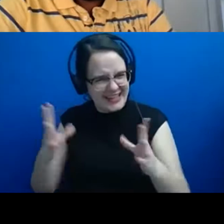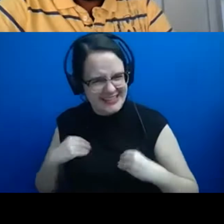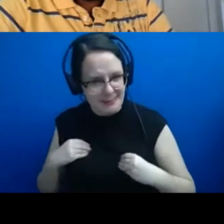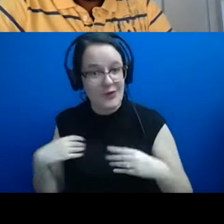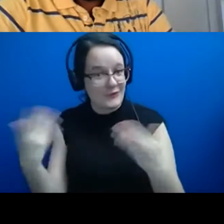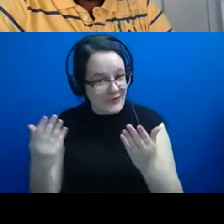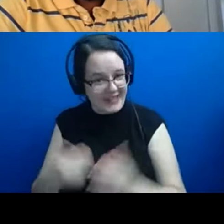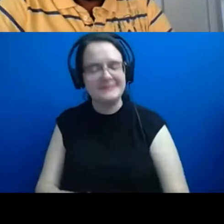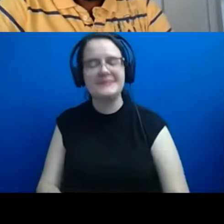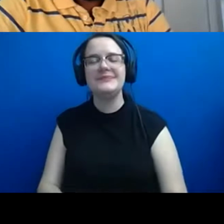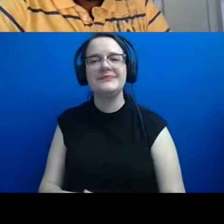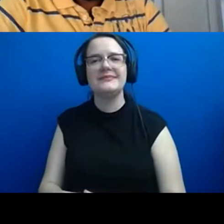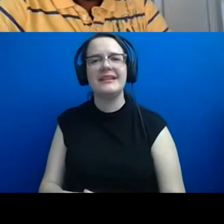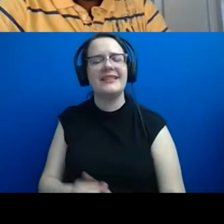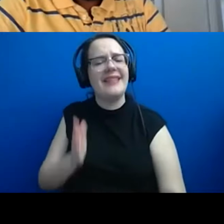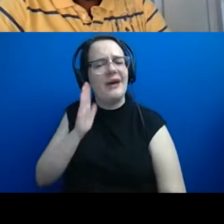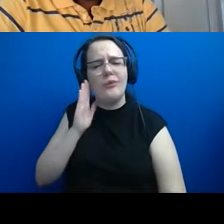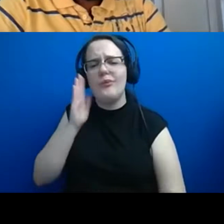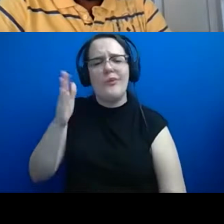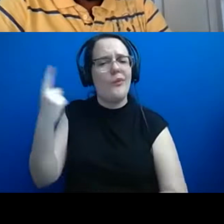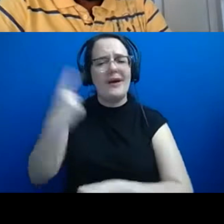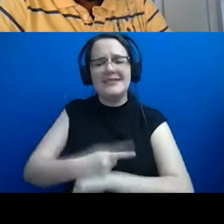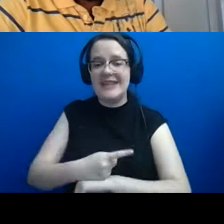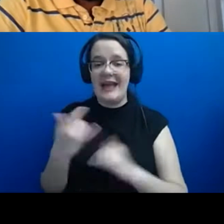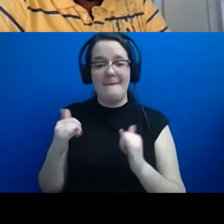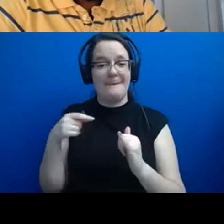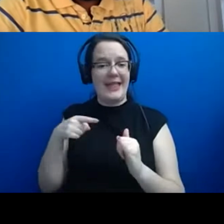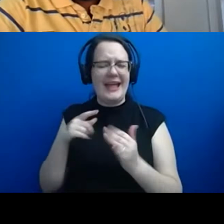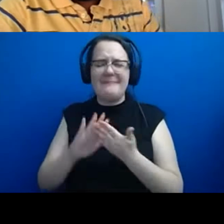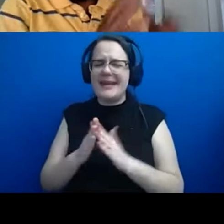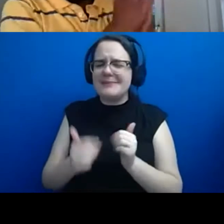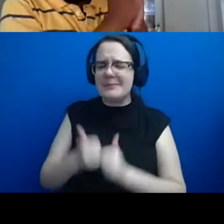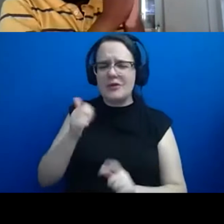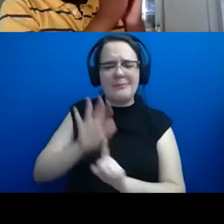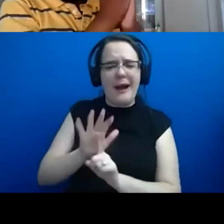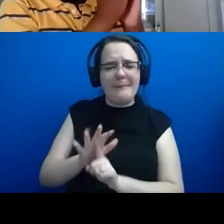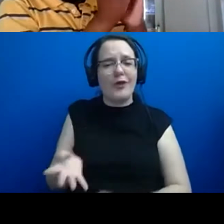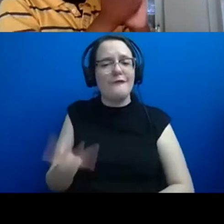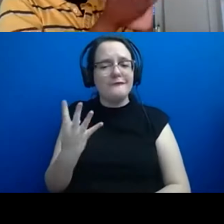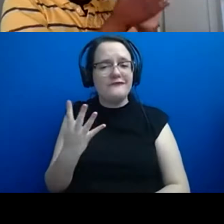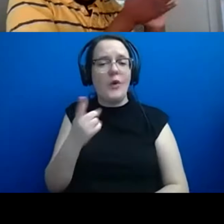is that one day play becomes the most popular four-letter word ever.